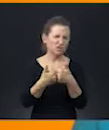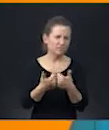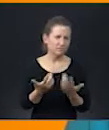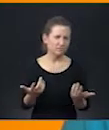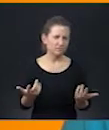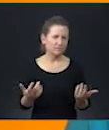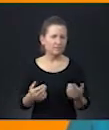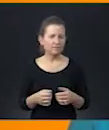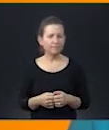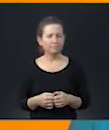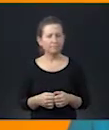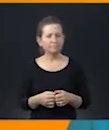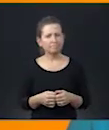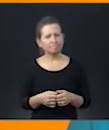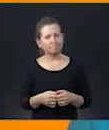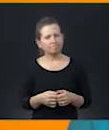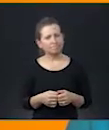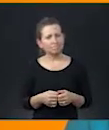challenging.